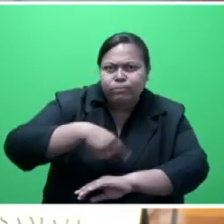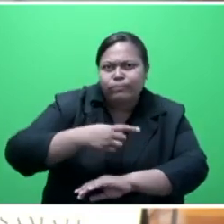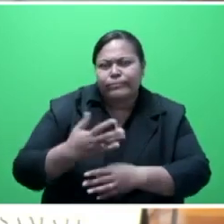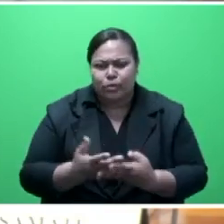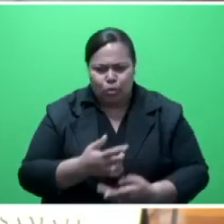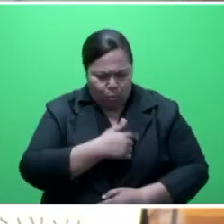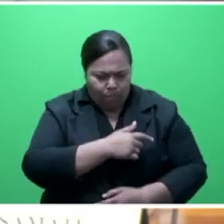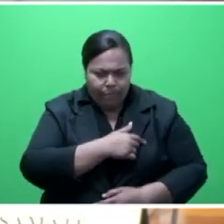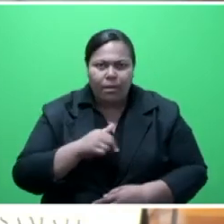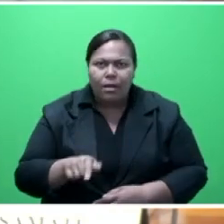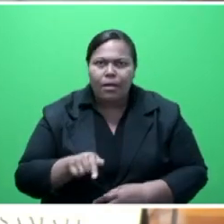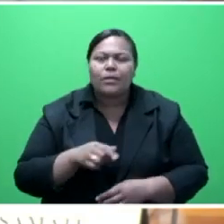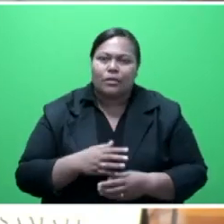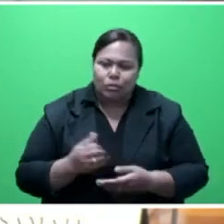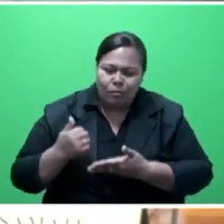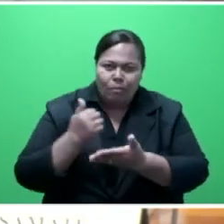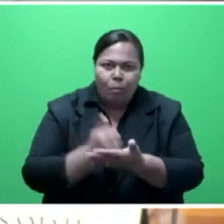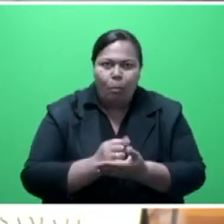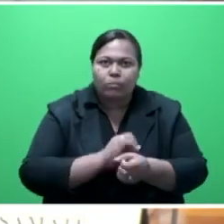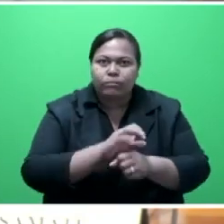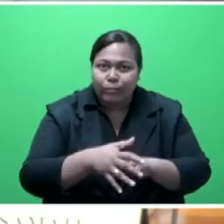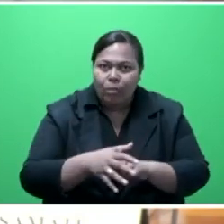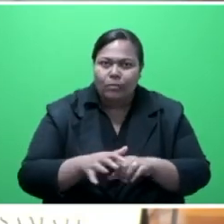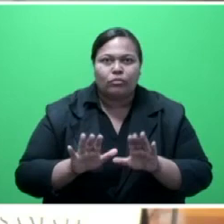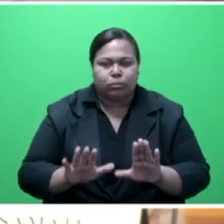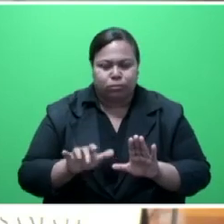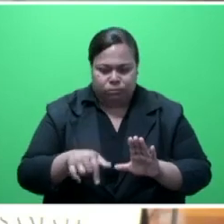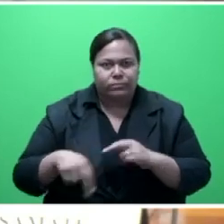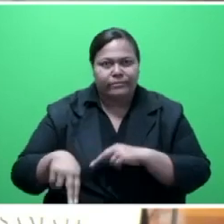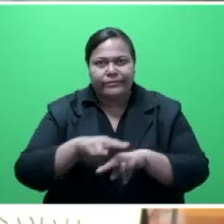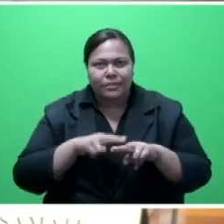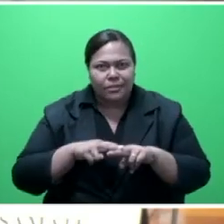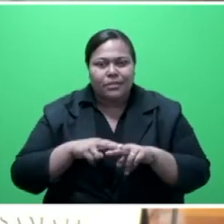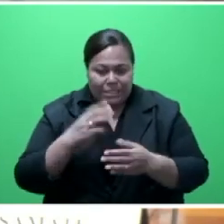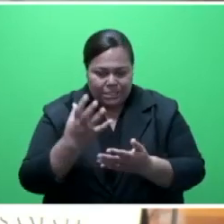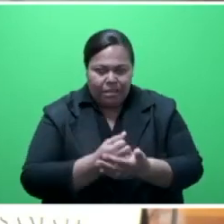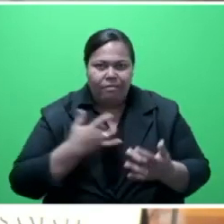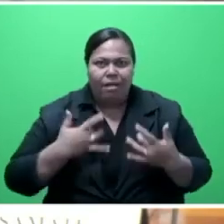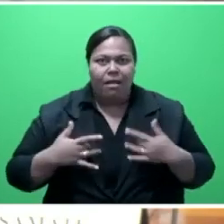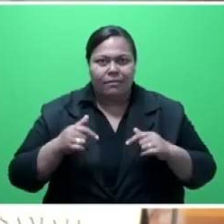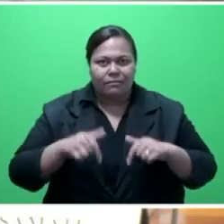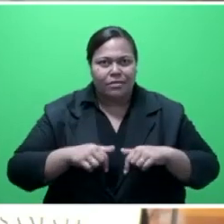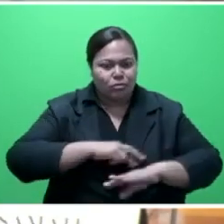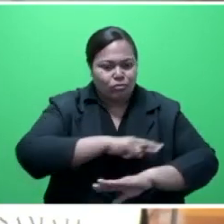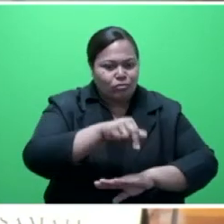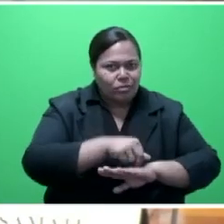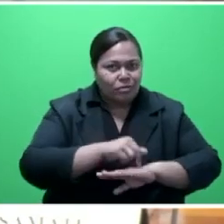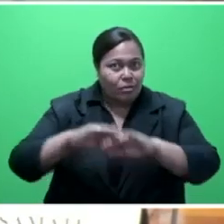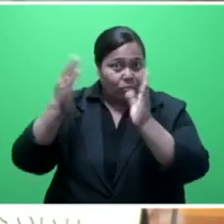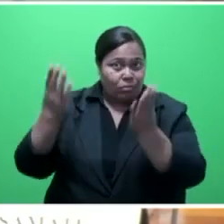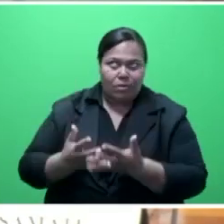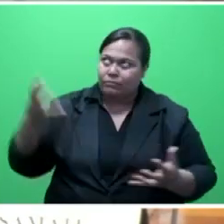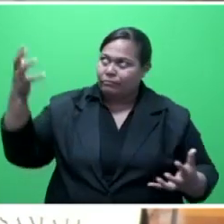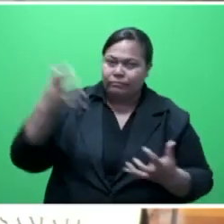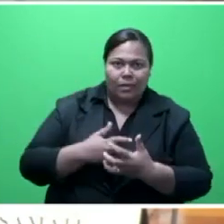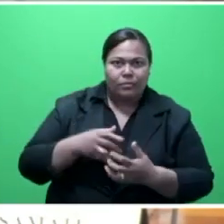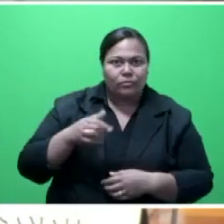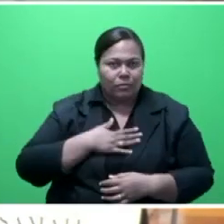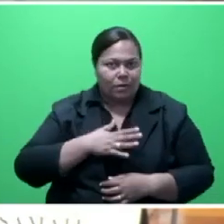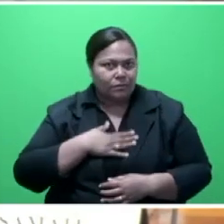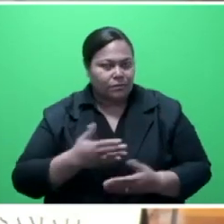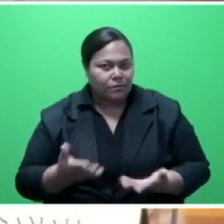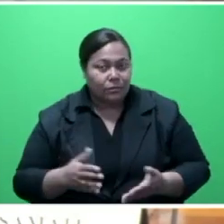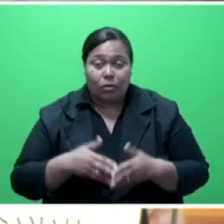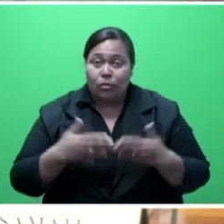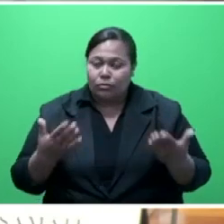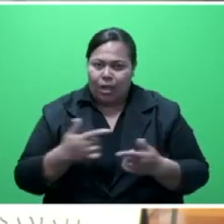containment, that is now saving lives across the region and indeed the world. We will continue to see our officers have access to the funding they need to remain